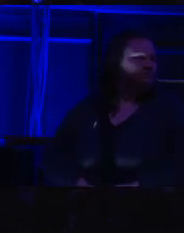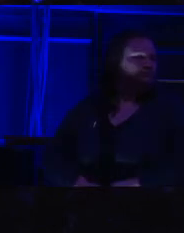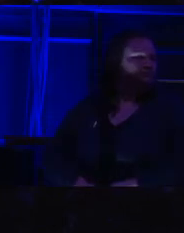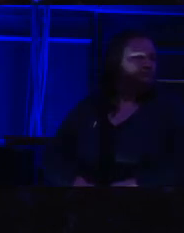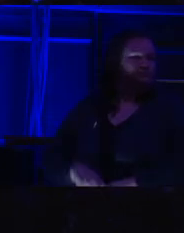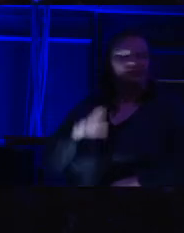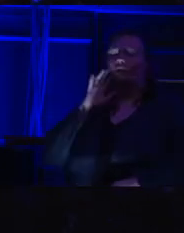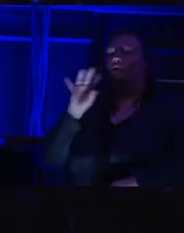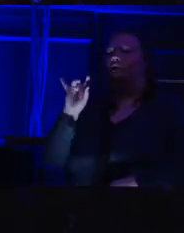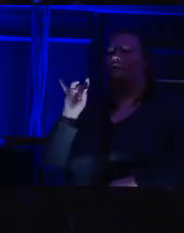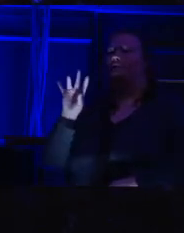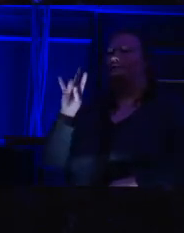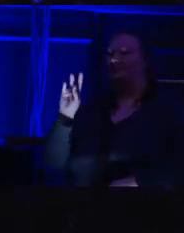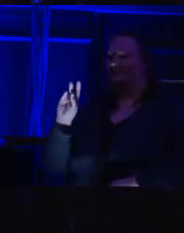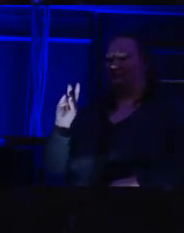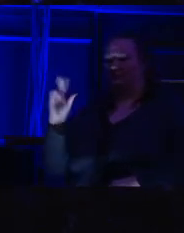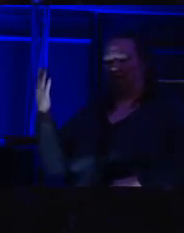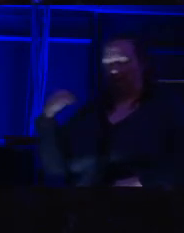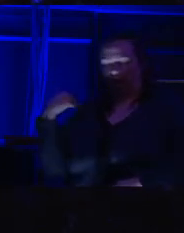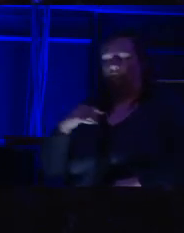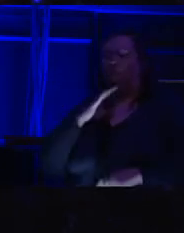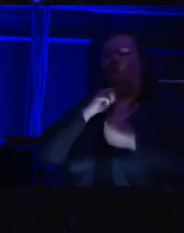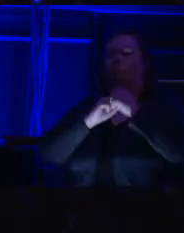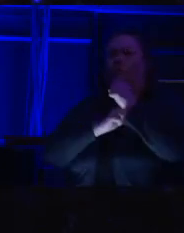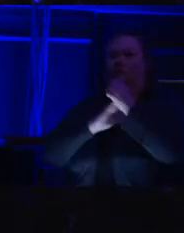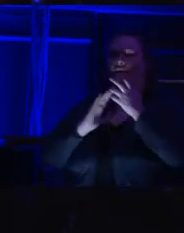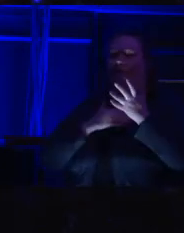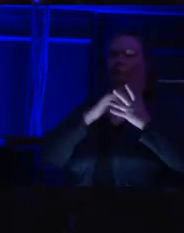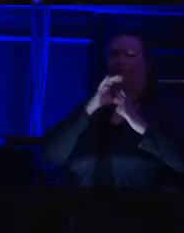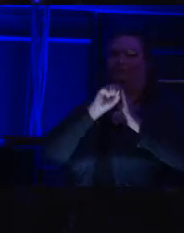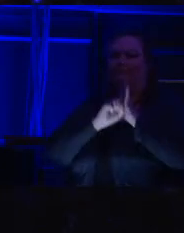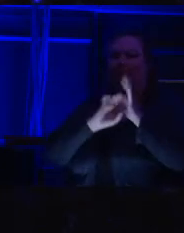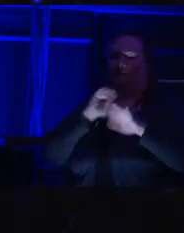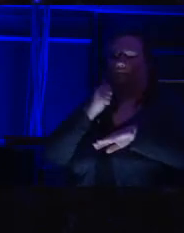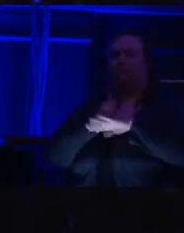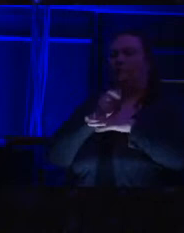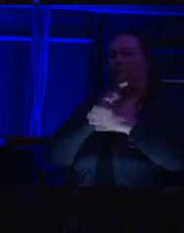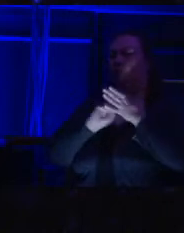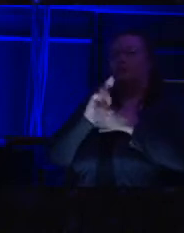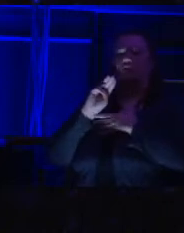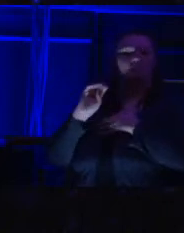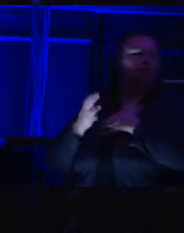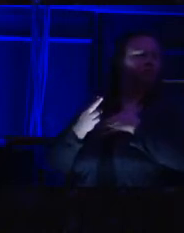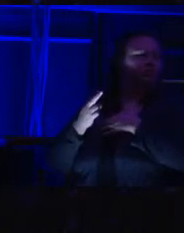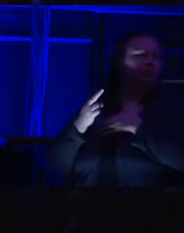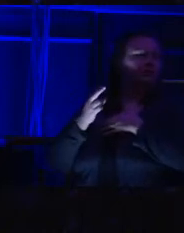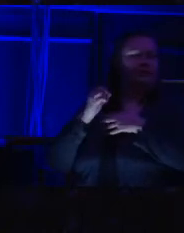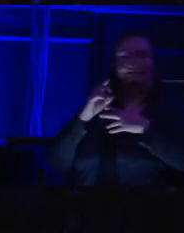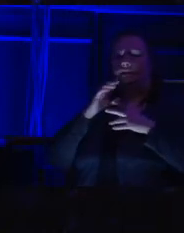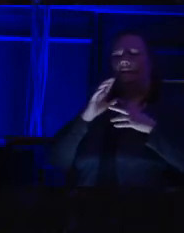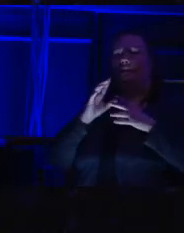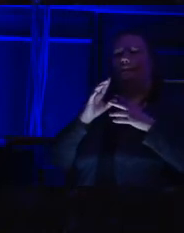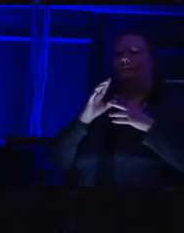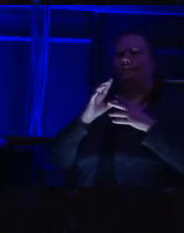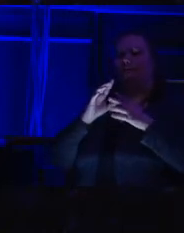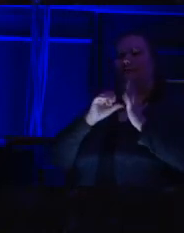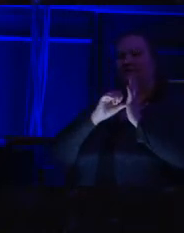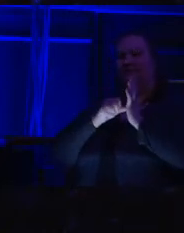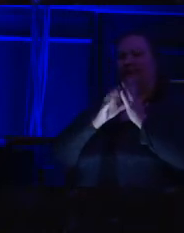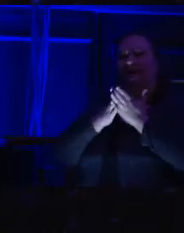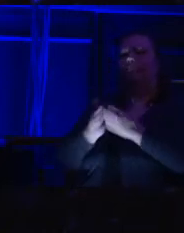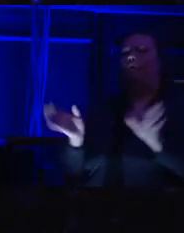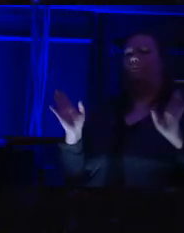In 1817, the founders of our state established the University of Michigan as a distinctly